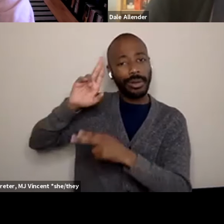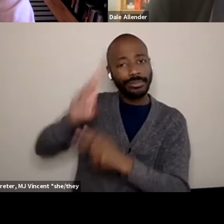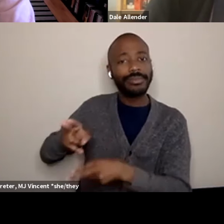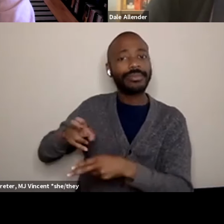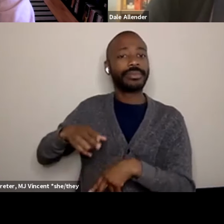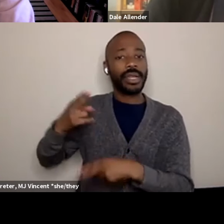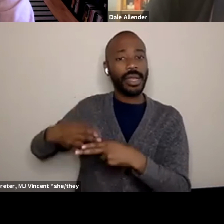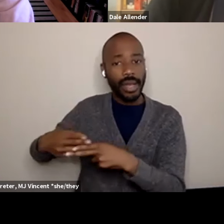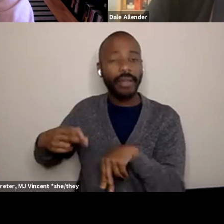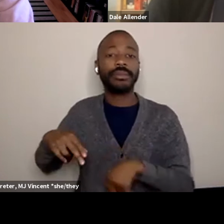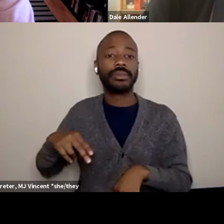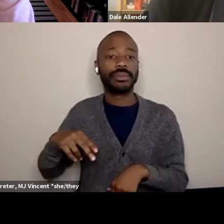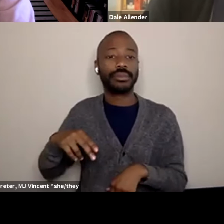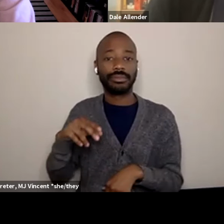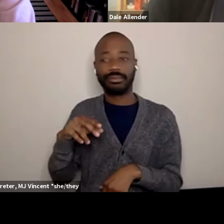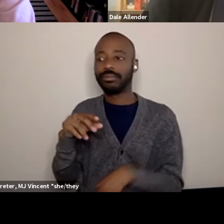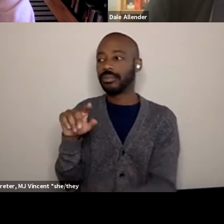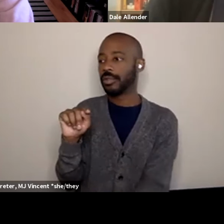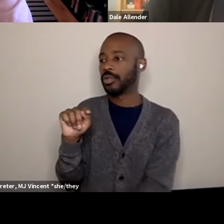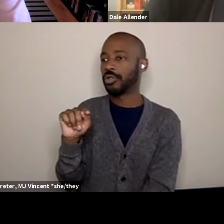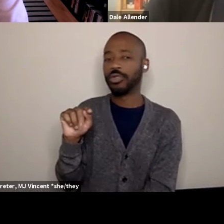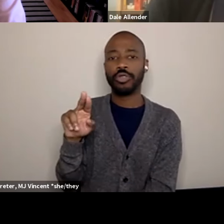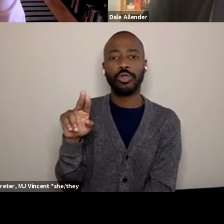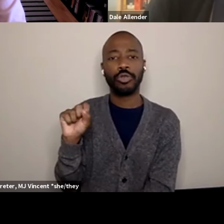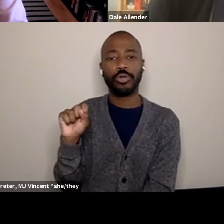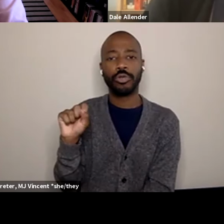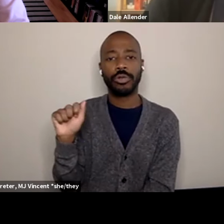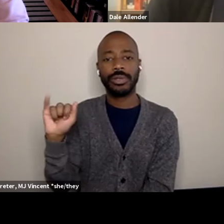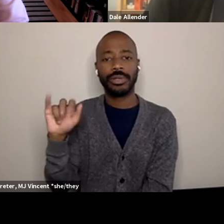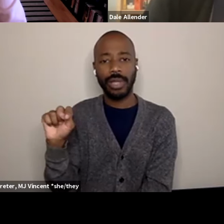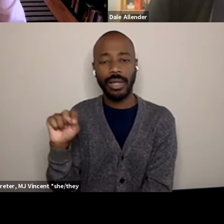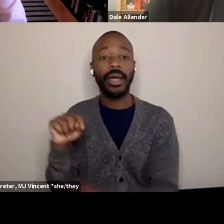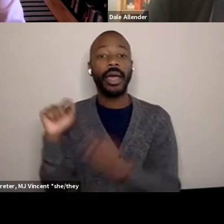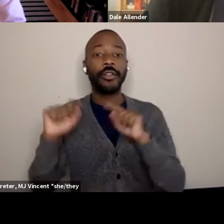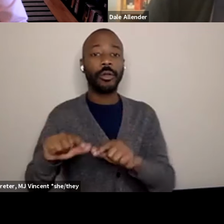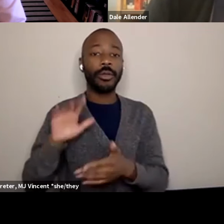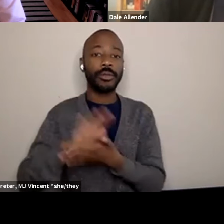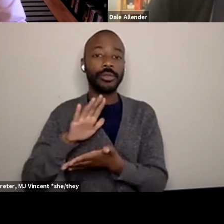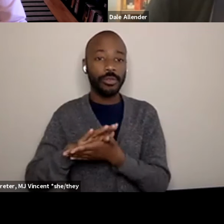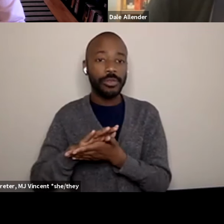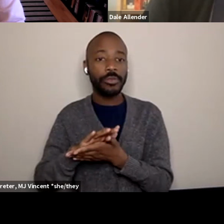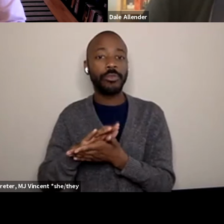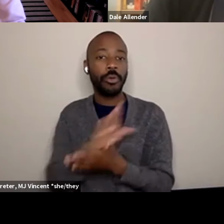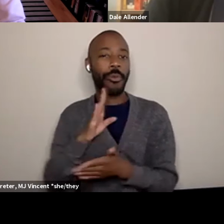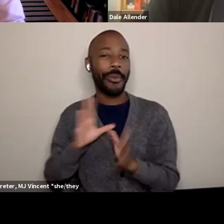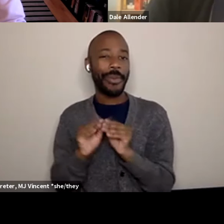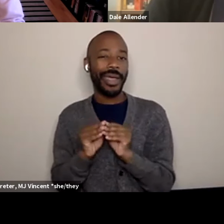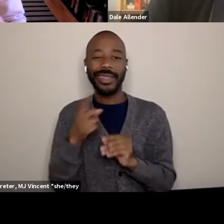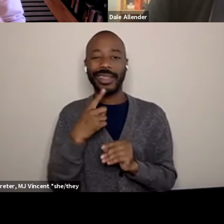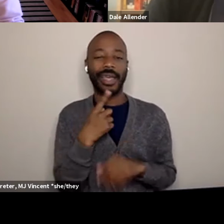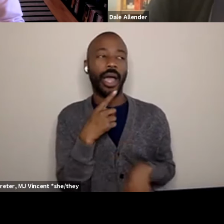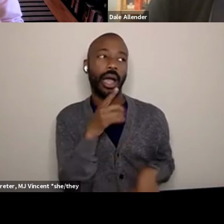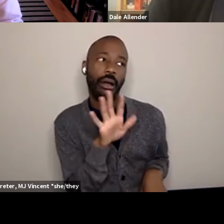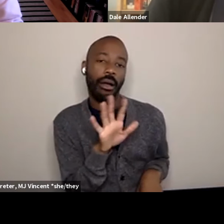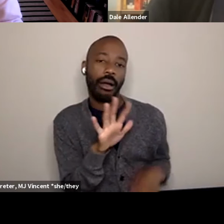schools after Toussaint Louverture. And in the school board meetings, they just say, oh, this is a military leader. They don't say anything about why this is important and